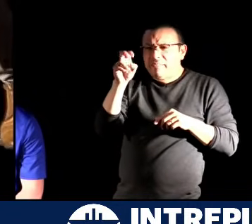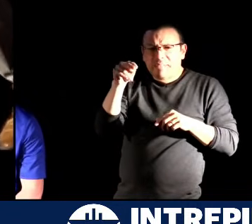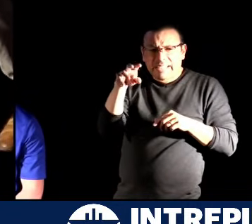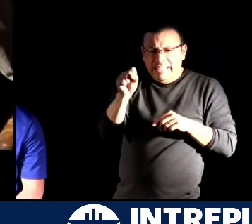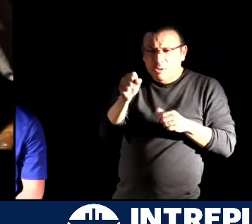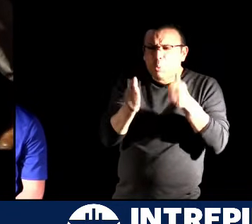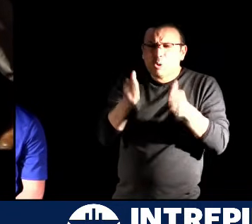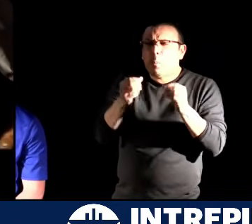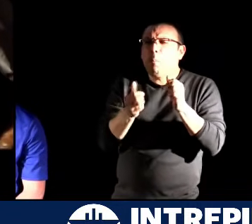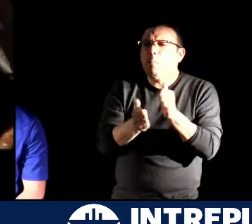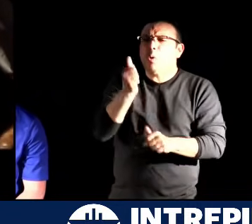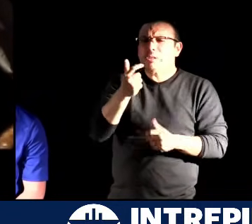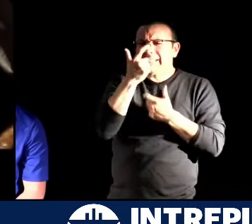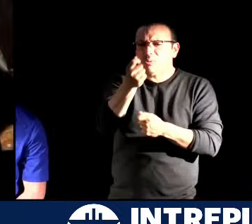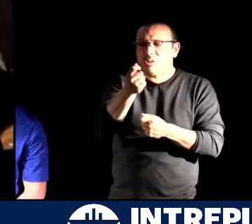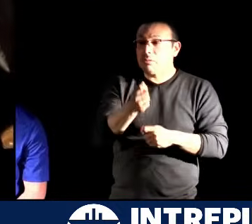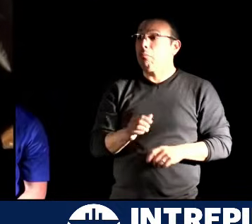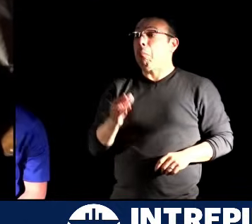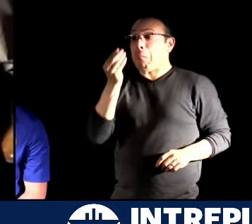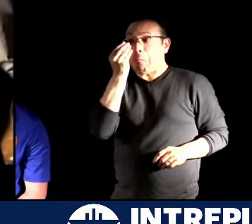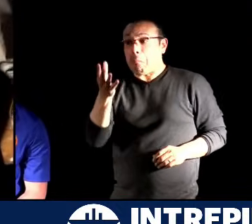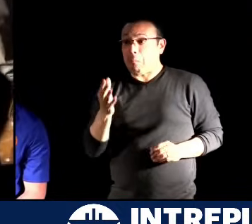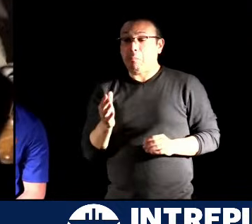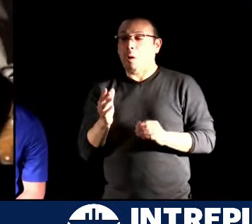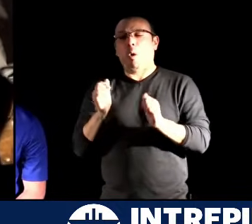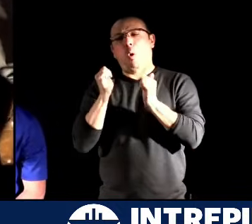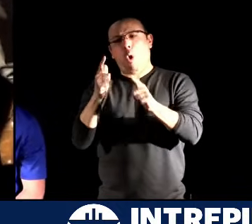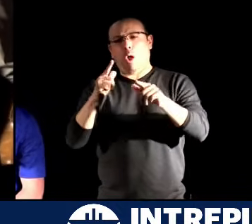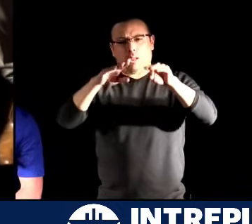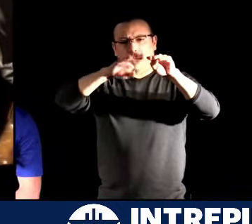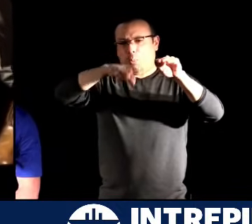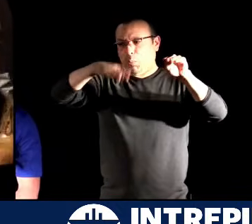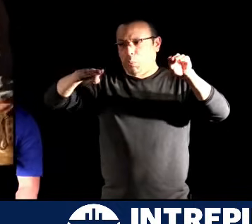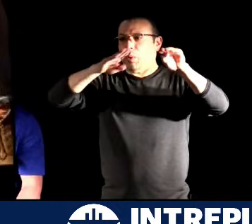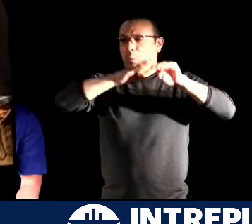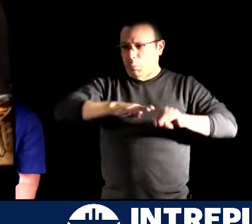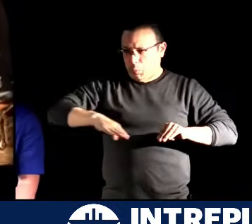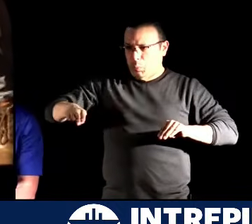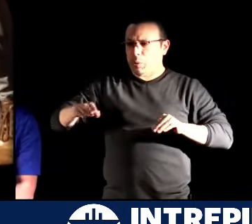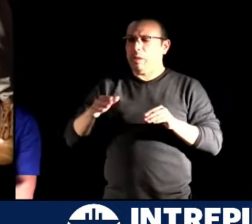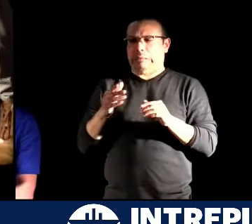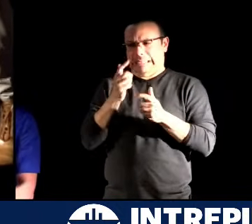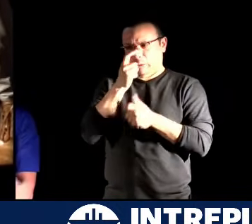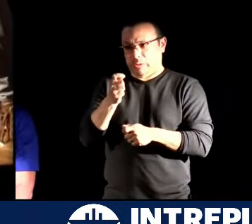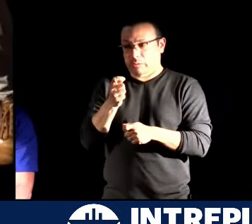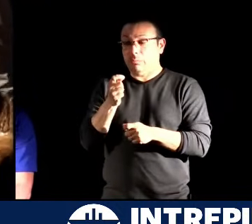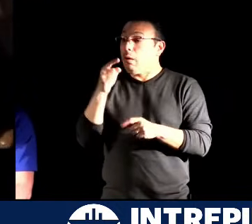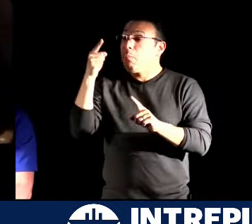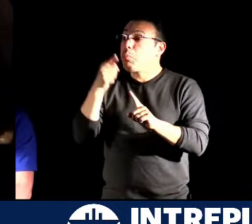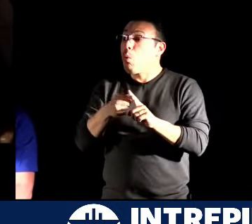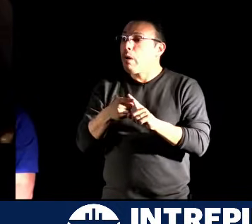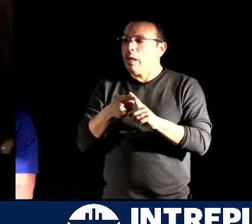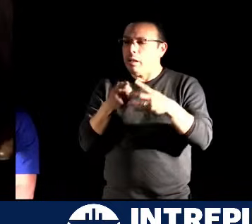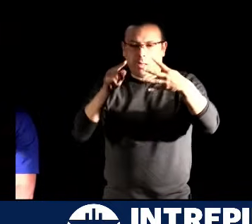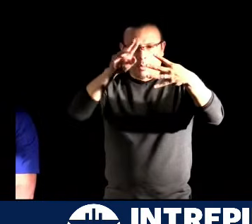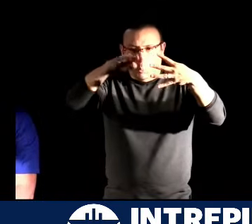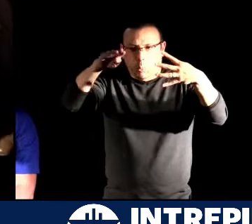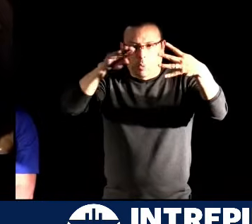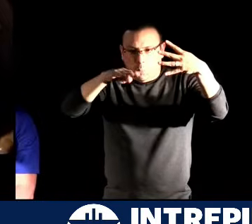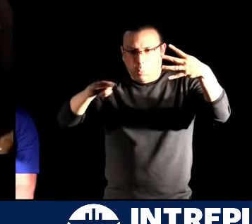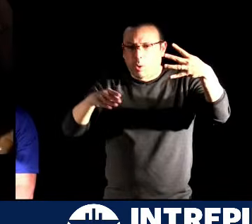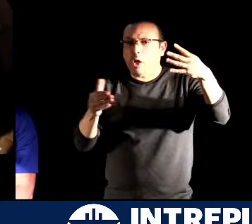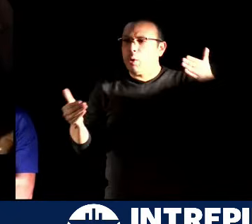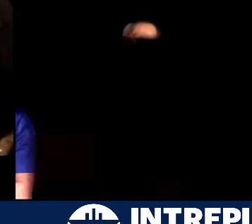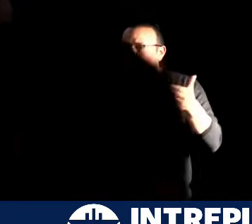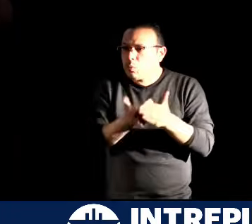interesting. But what is this? This new wavelength is new to us. It's basically another window to look at the planet